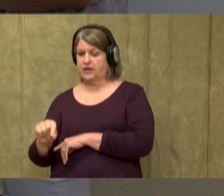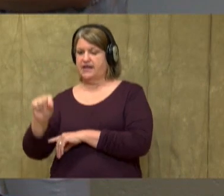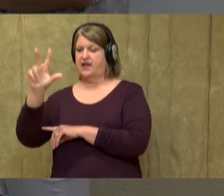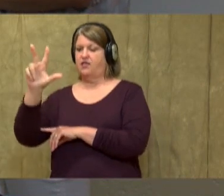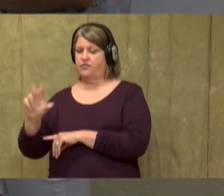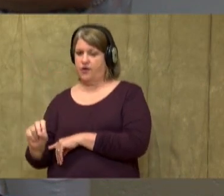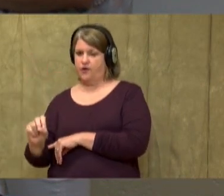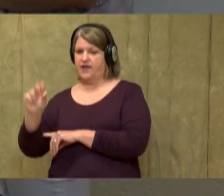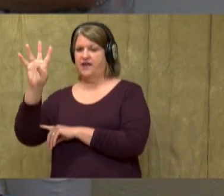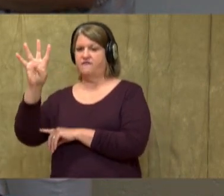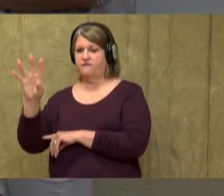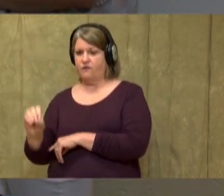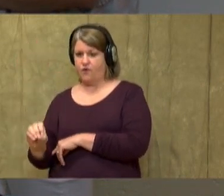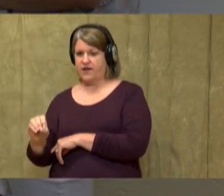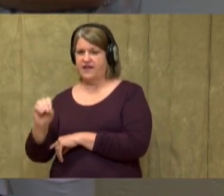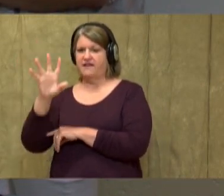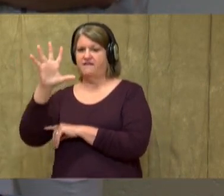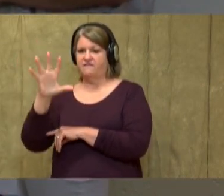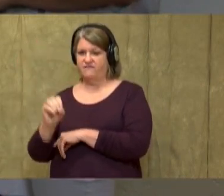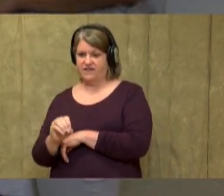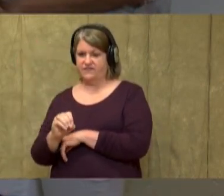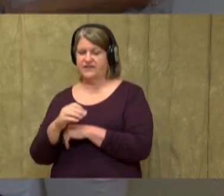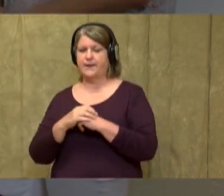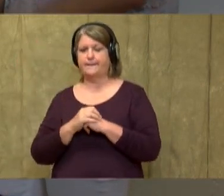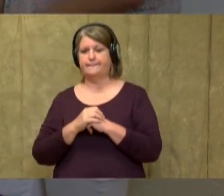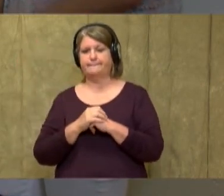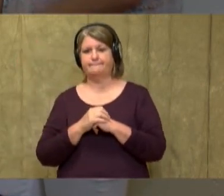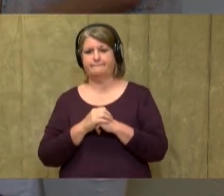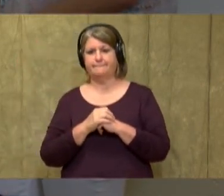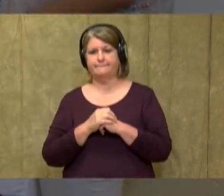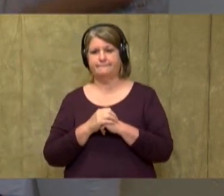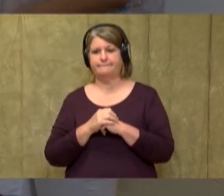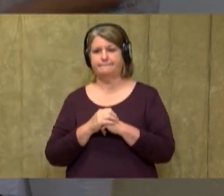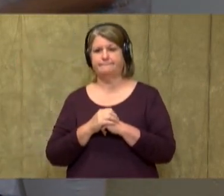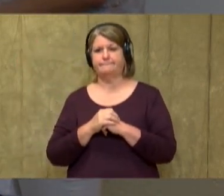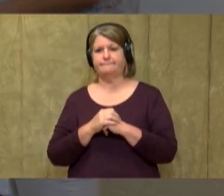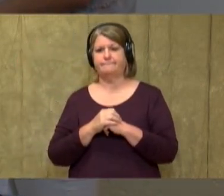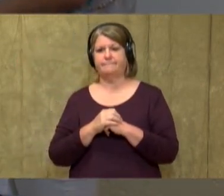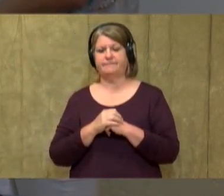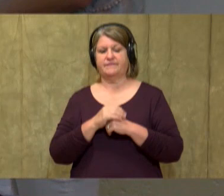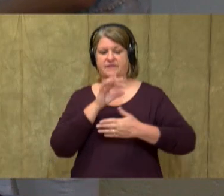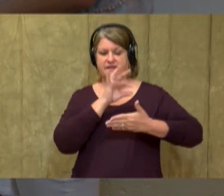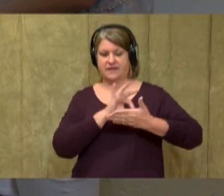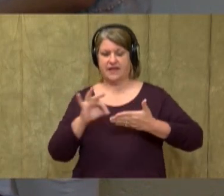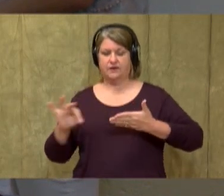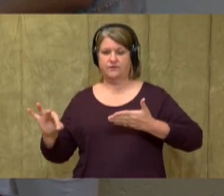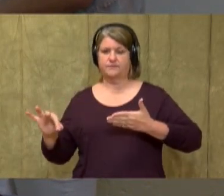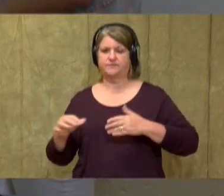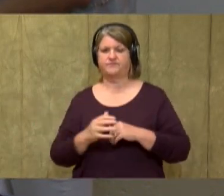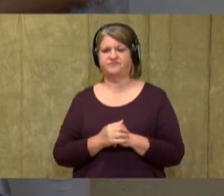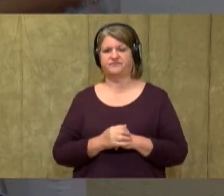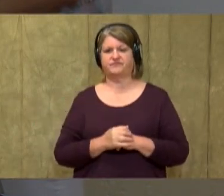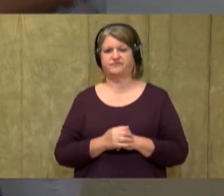20, 30, 40, 50. Count them up.